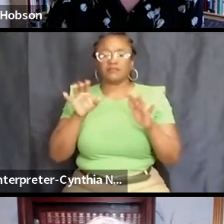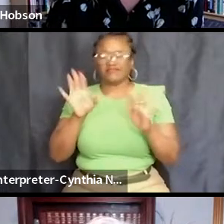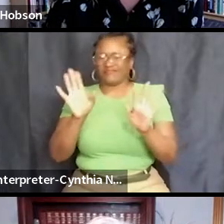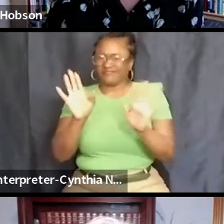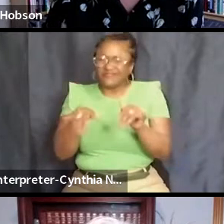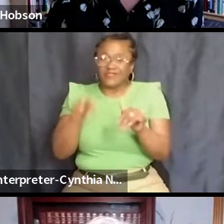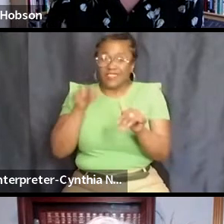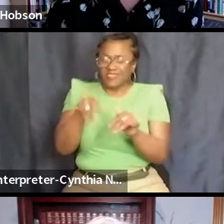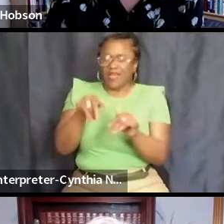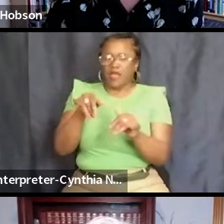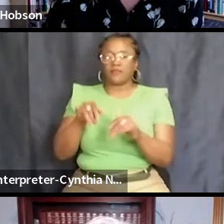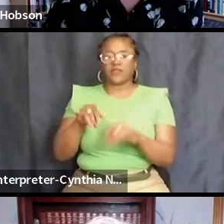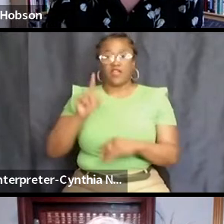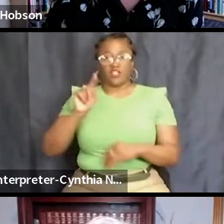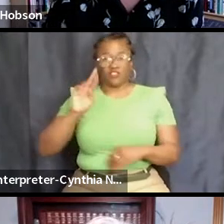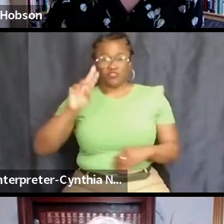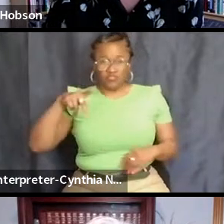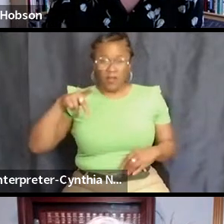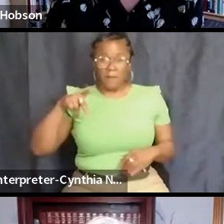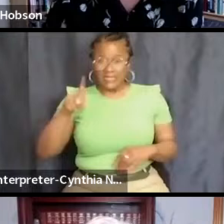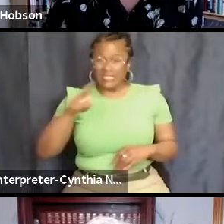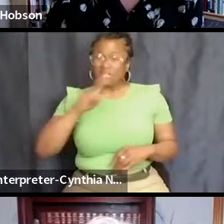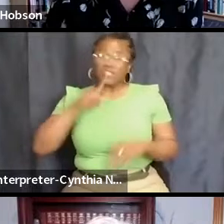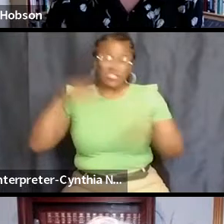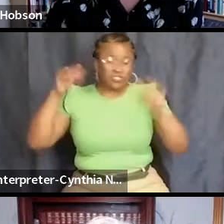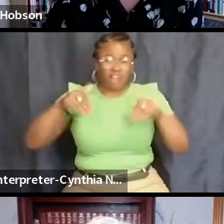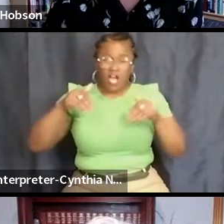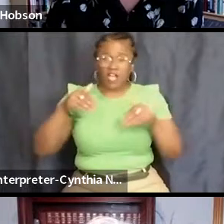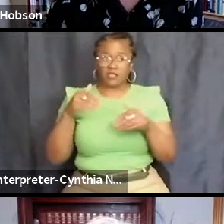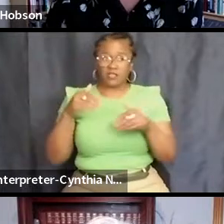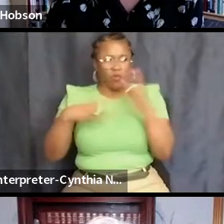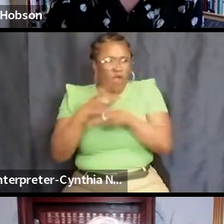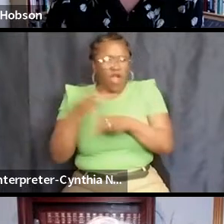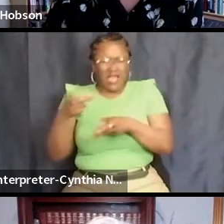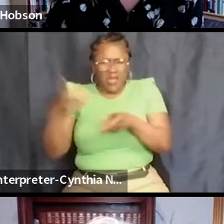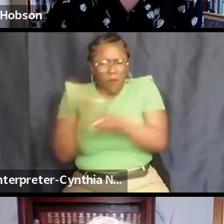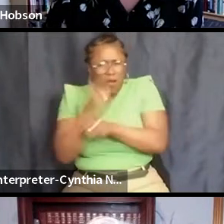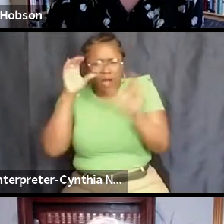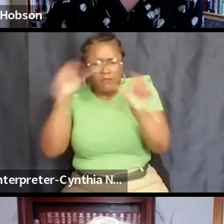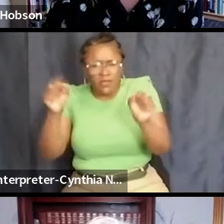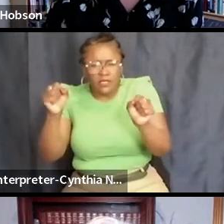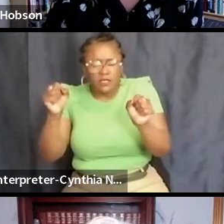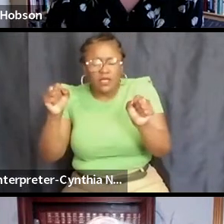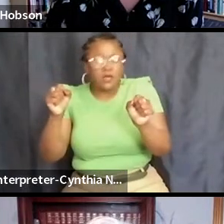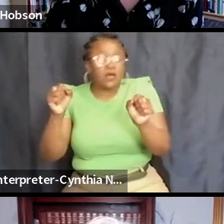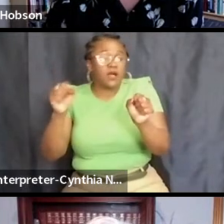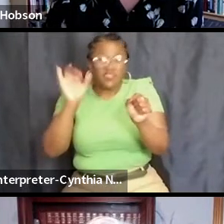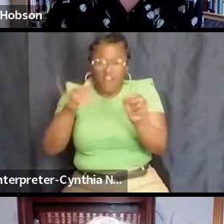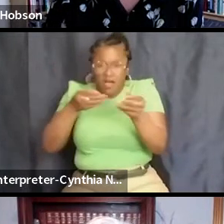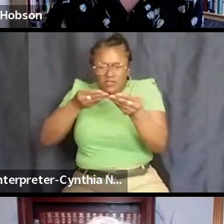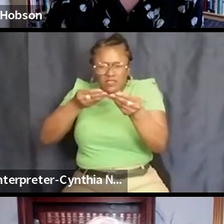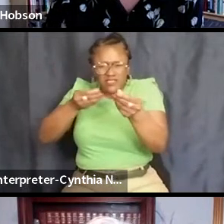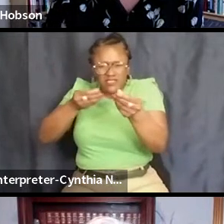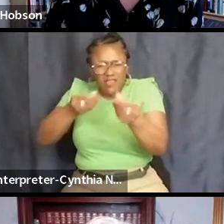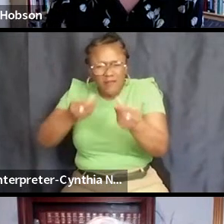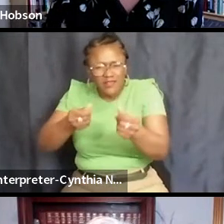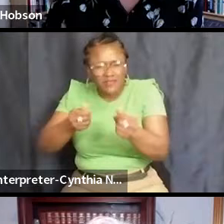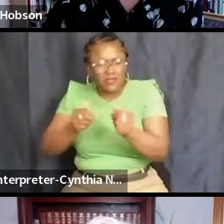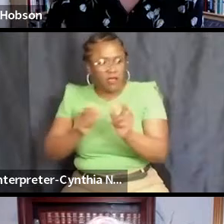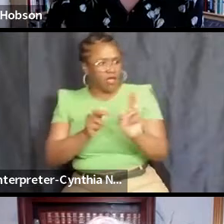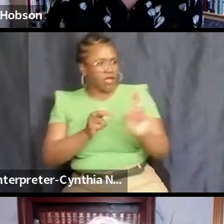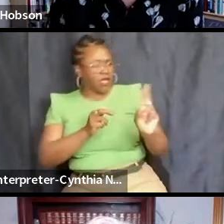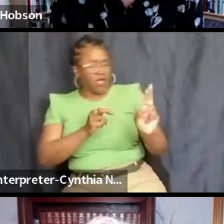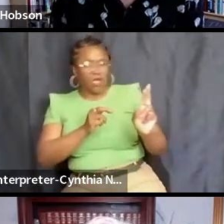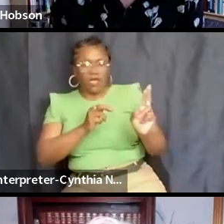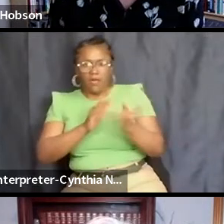Trump shocked the world by winning. And the seamlessness in which the party of Reagan morphed